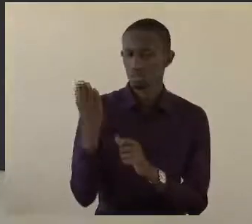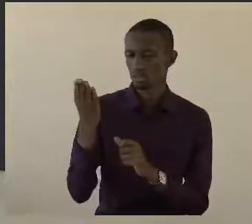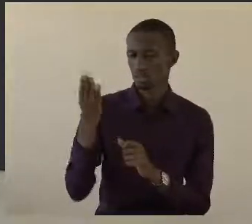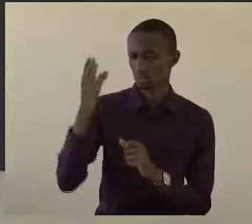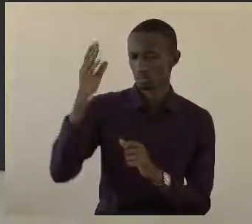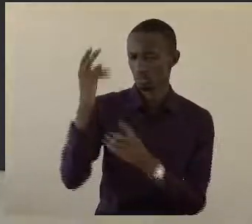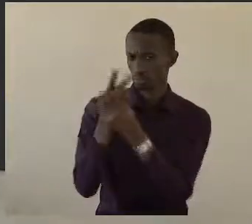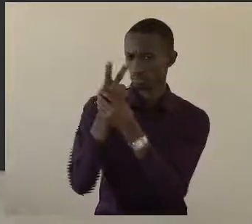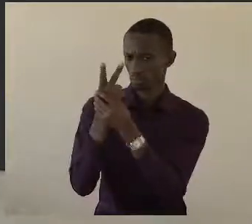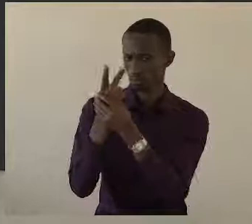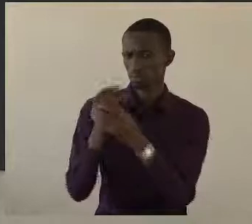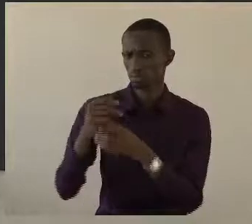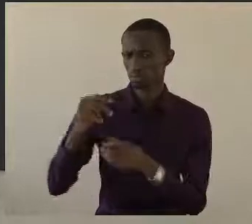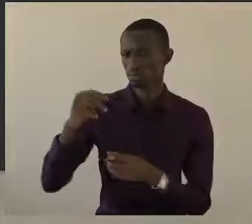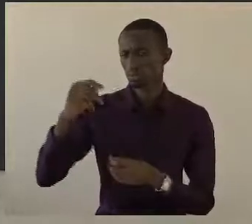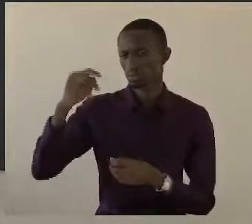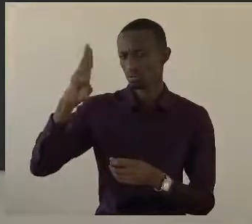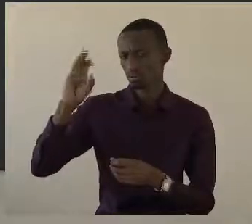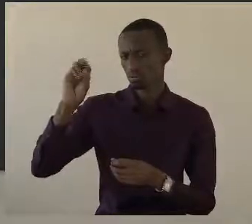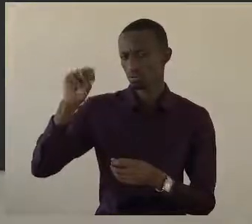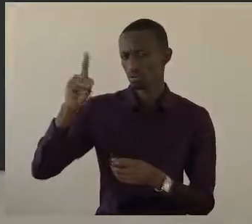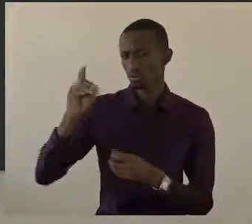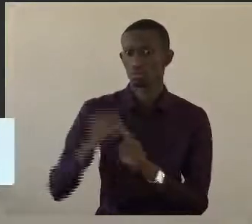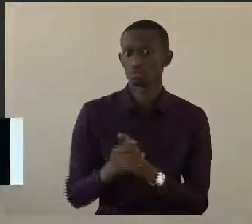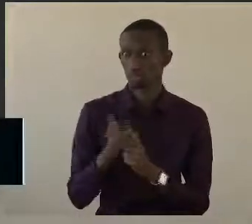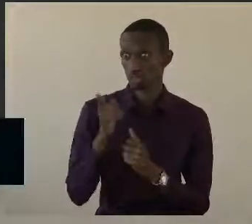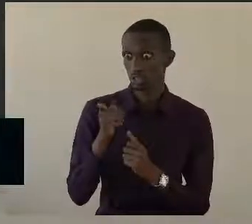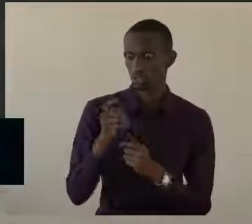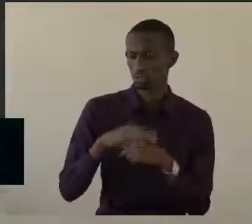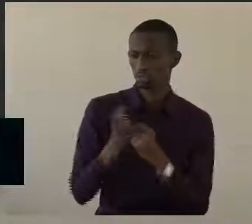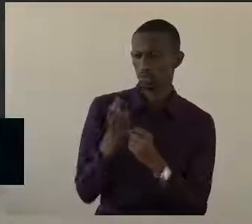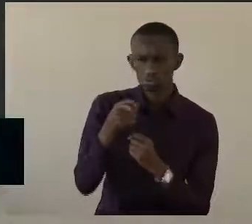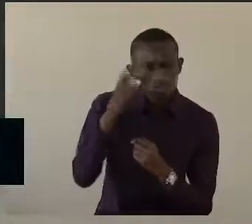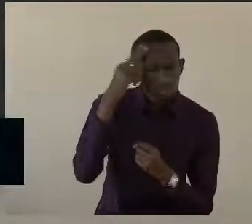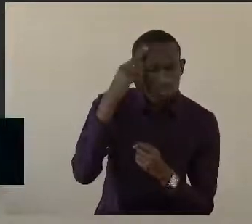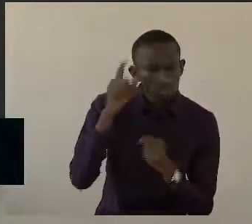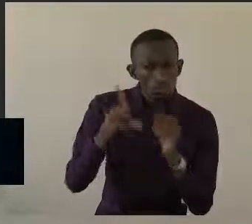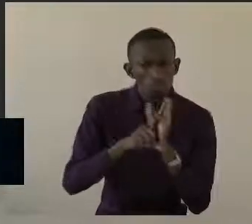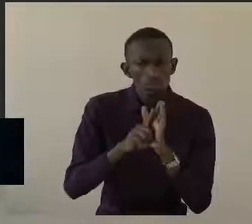what will we produce? Do you remember the Markovnikov rule?